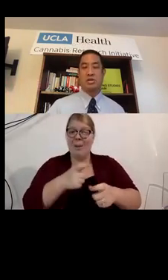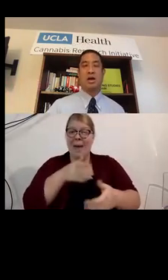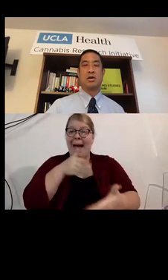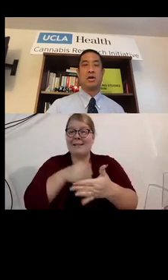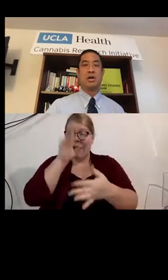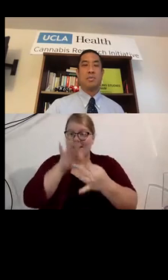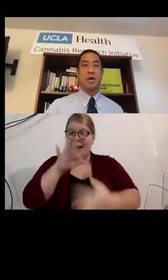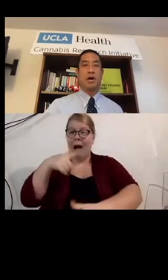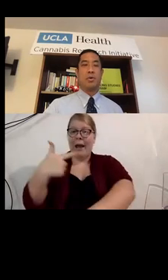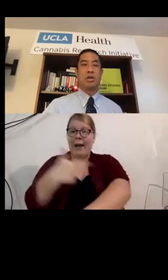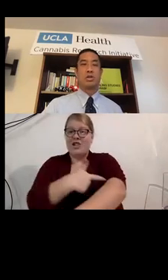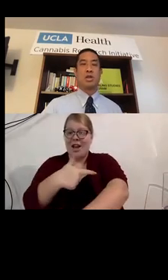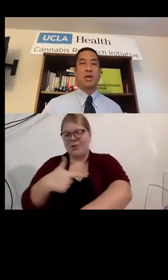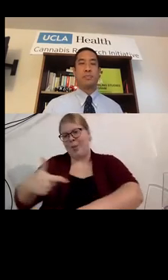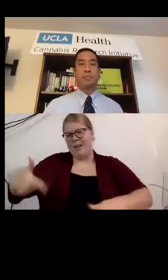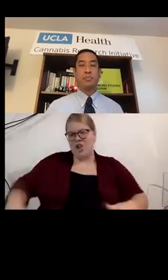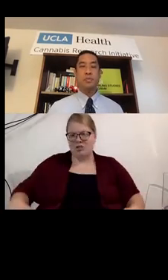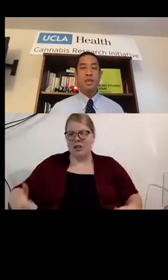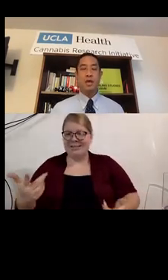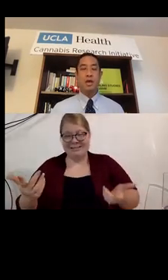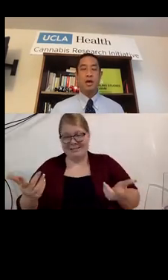not exactly what they should get.